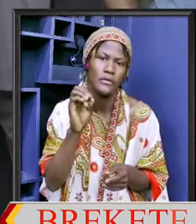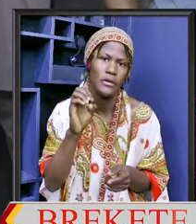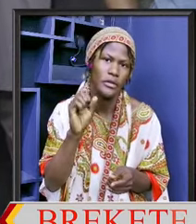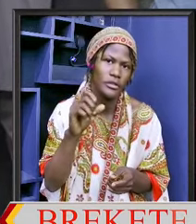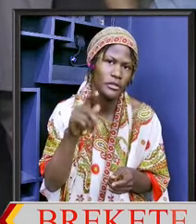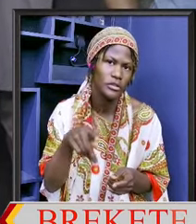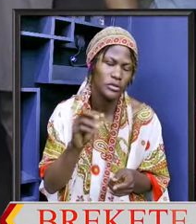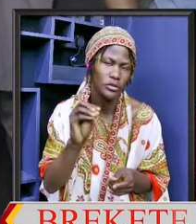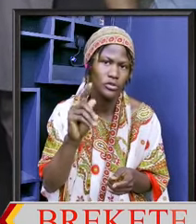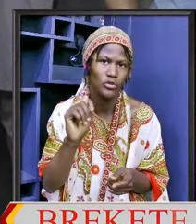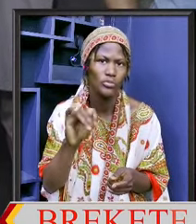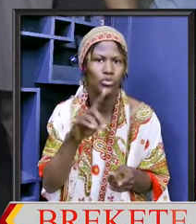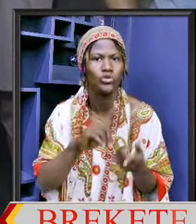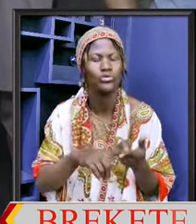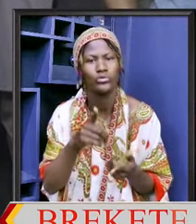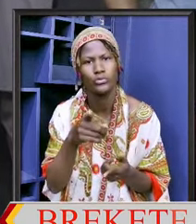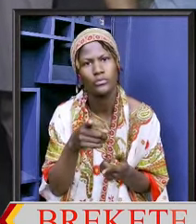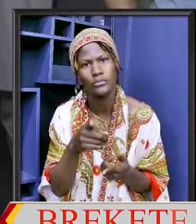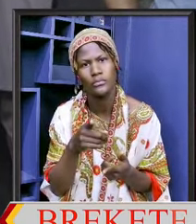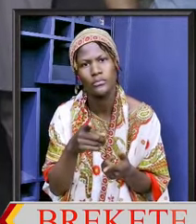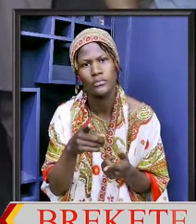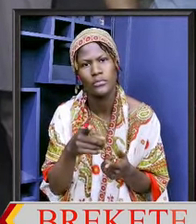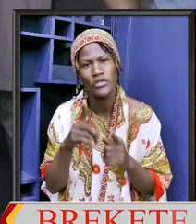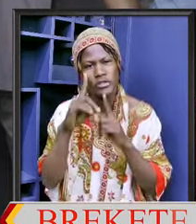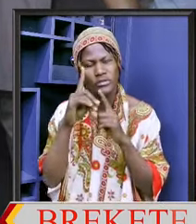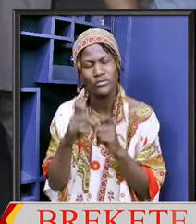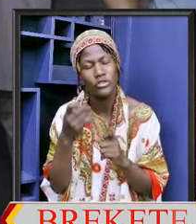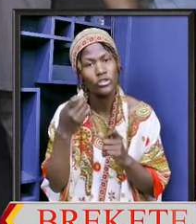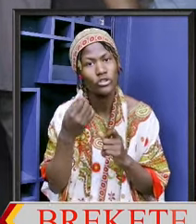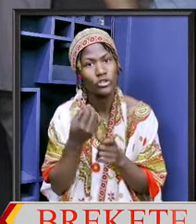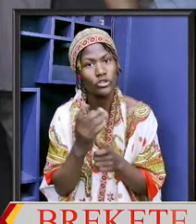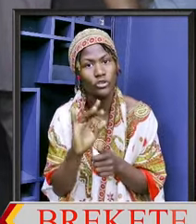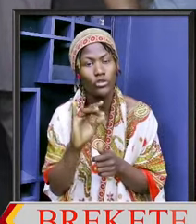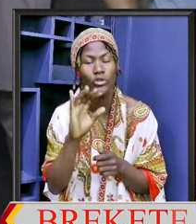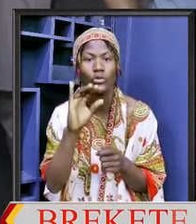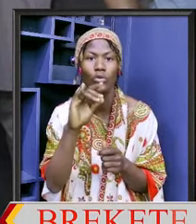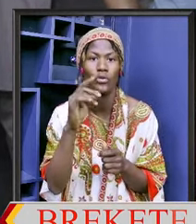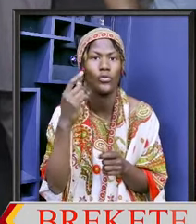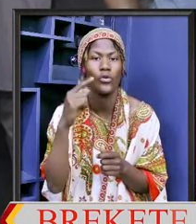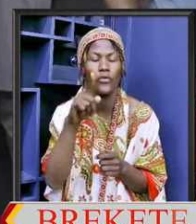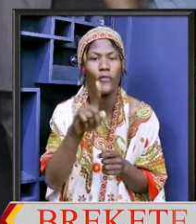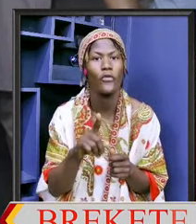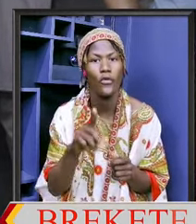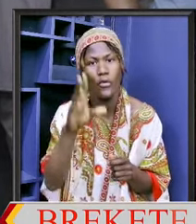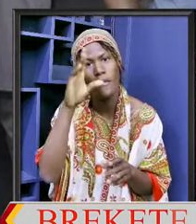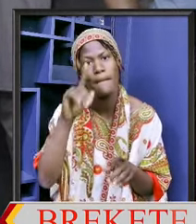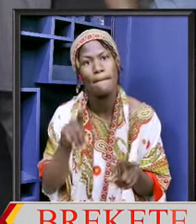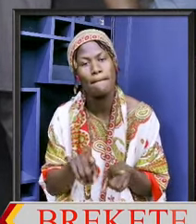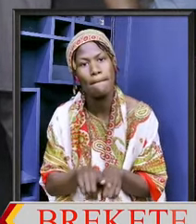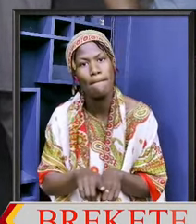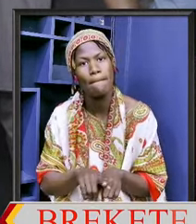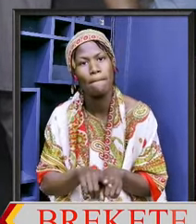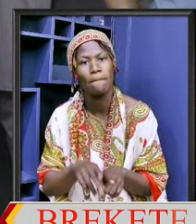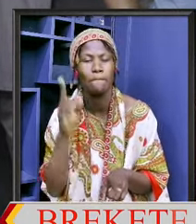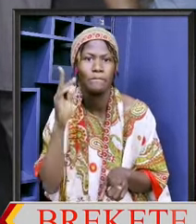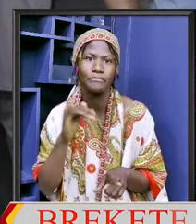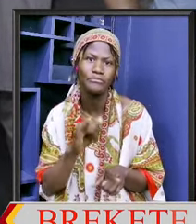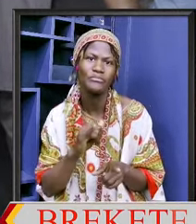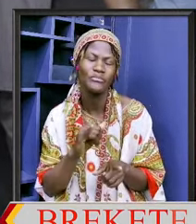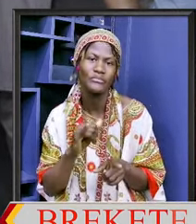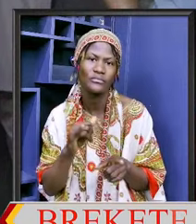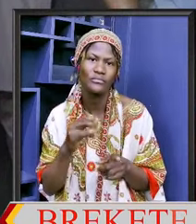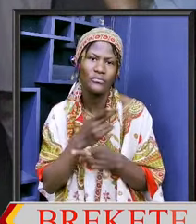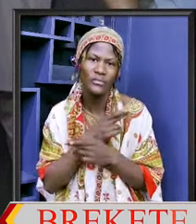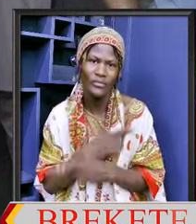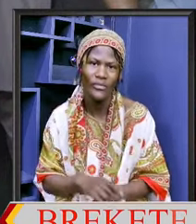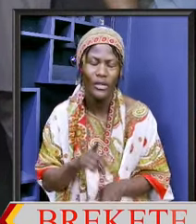waiting, sir. I better tell you make it send me screenshot for your brother to show say truly in that distress and he not being helping himself. Yes. I tell you